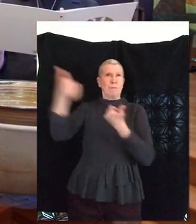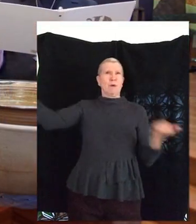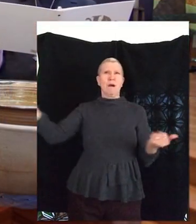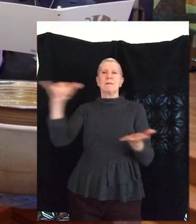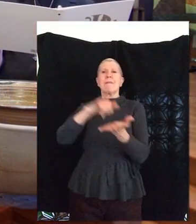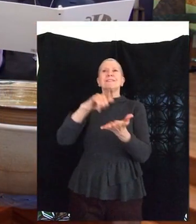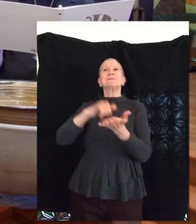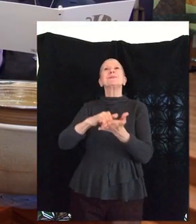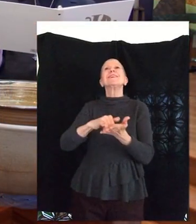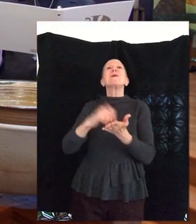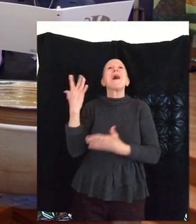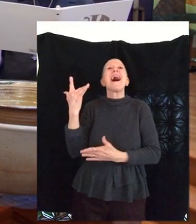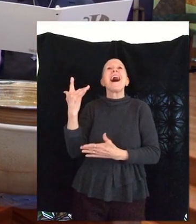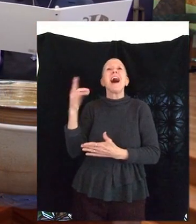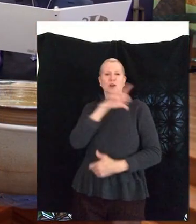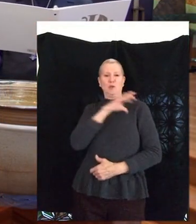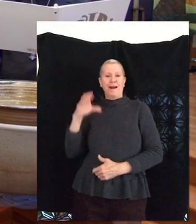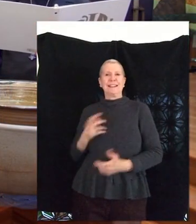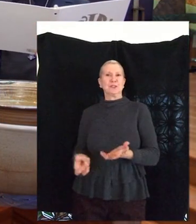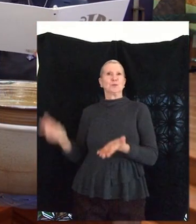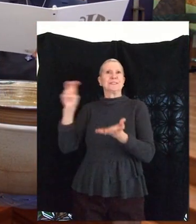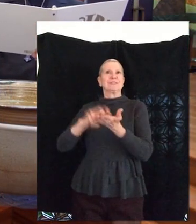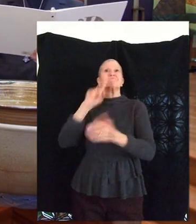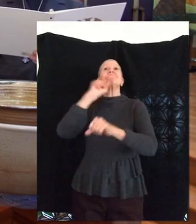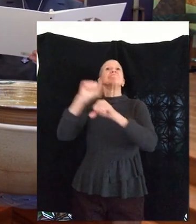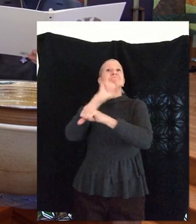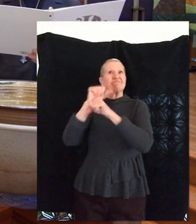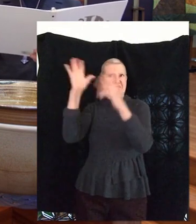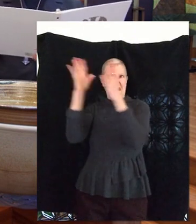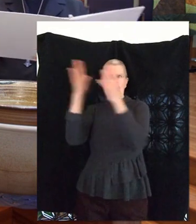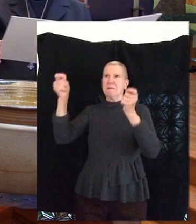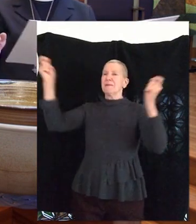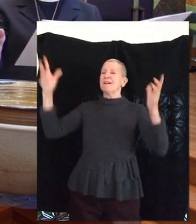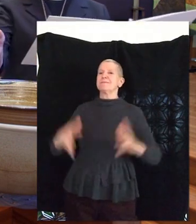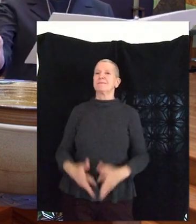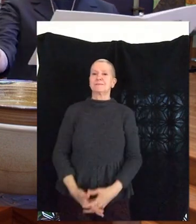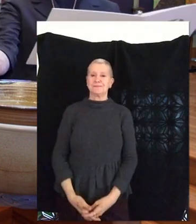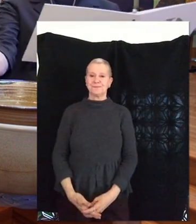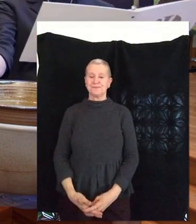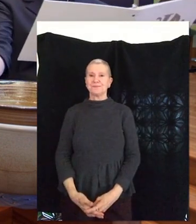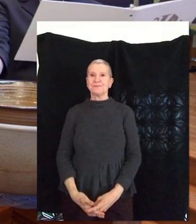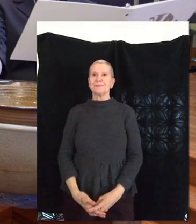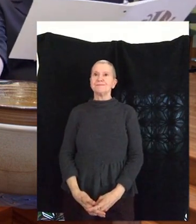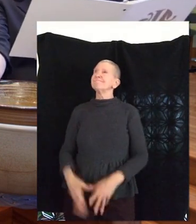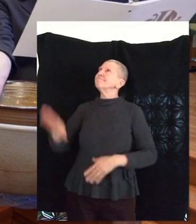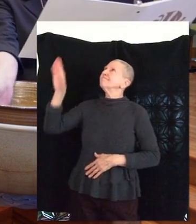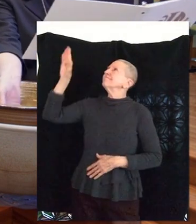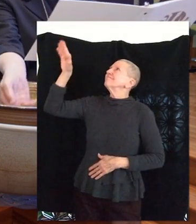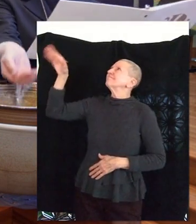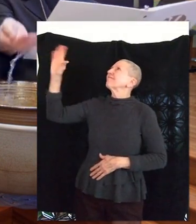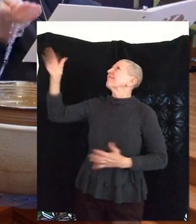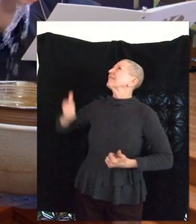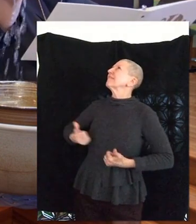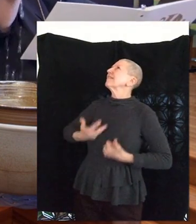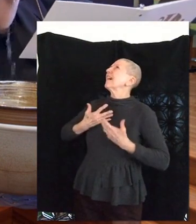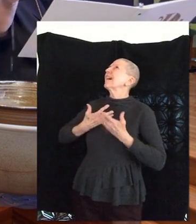Christ is risen. Christ is risen indeed. Alleluia. God of life, we